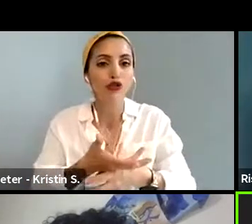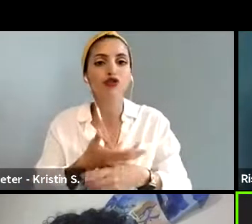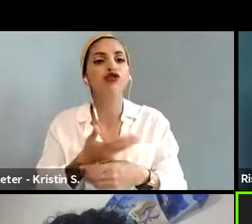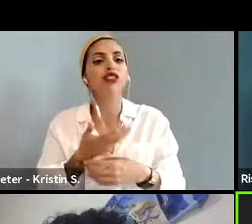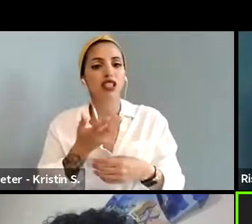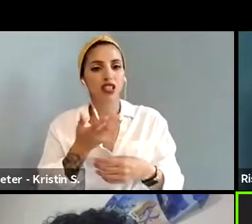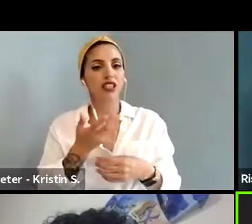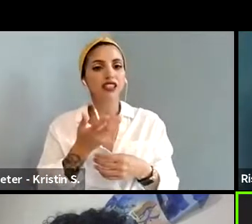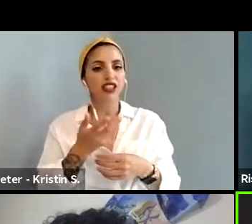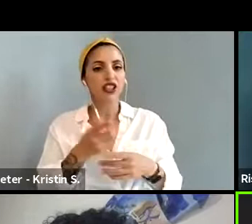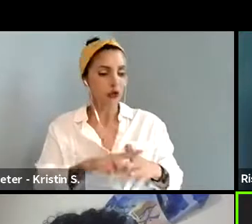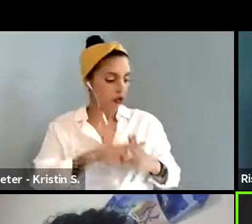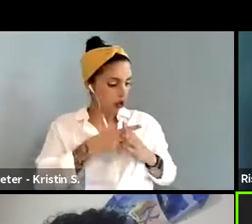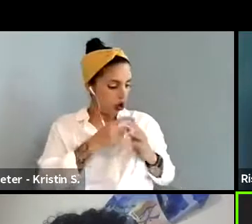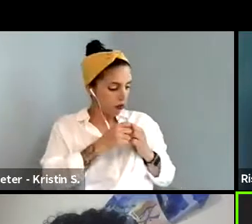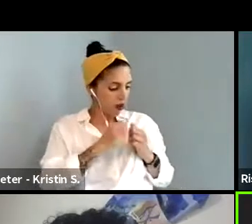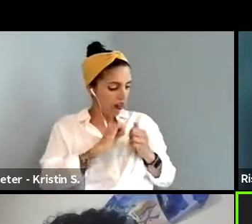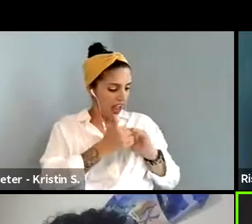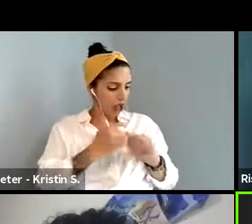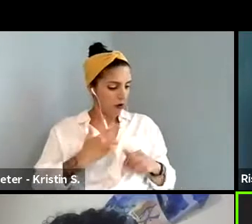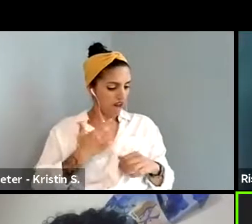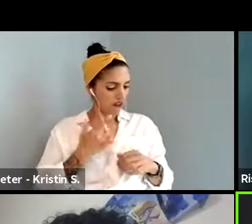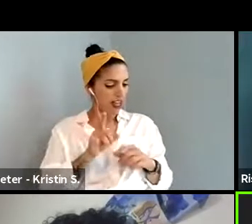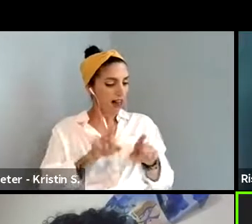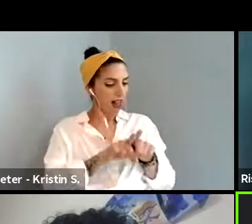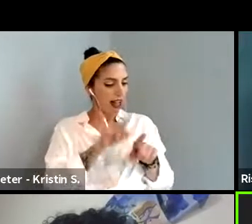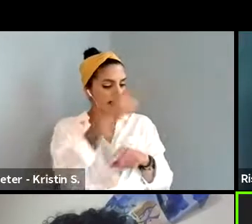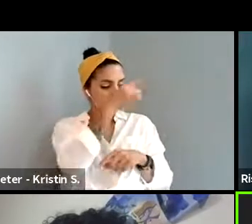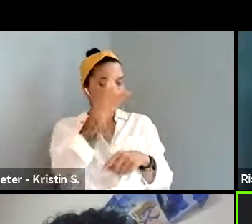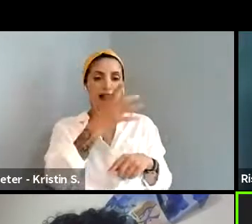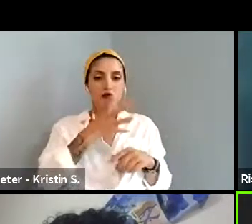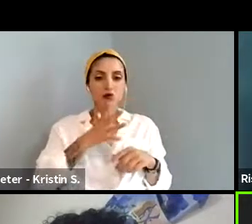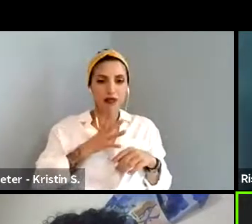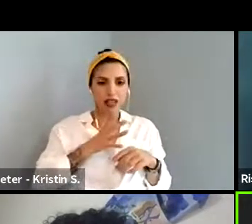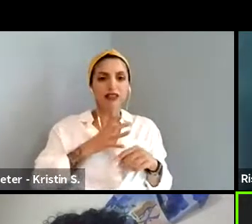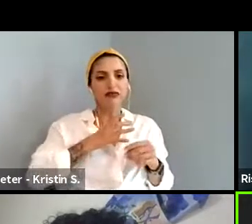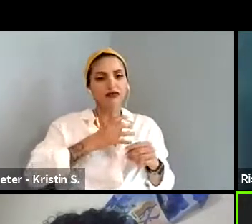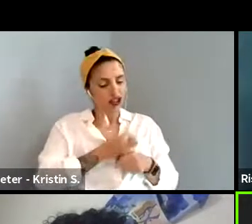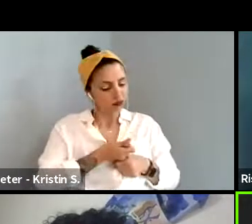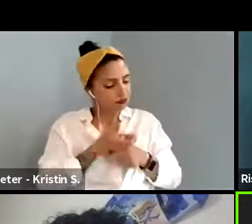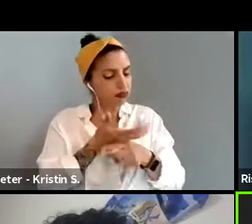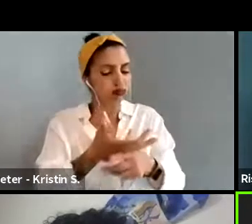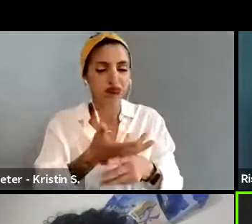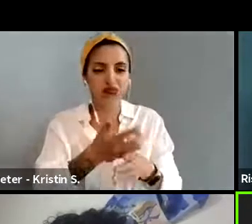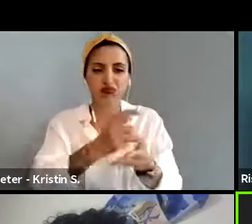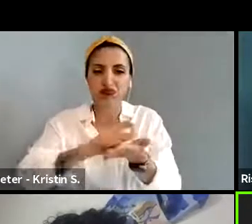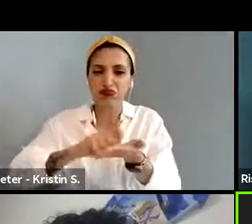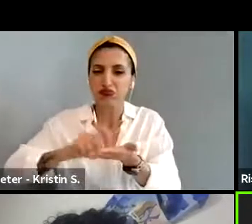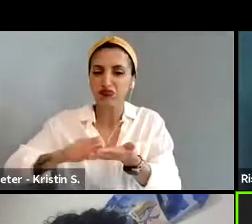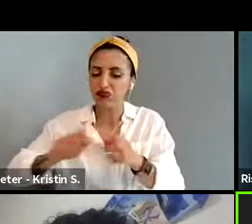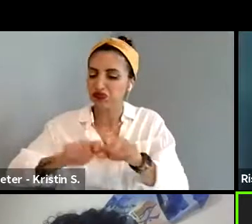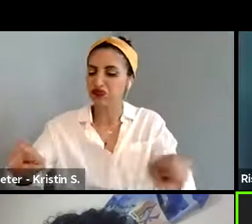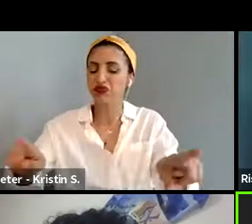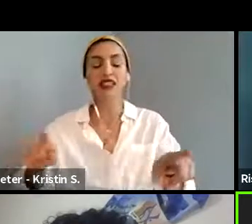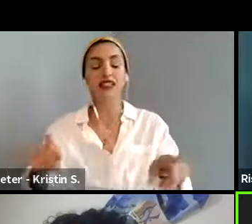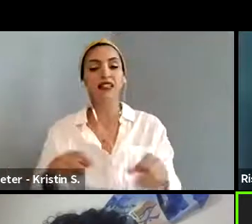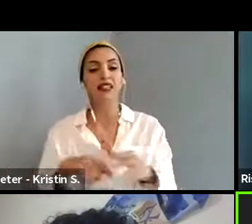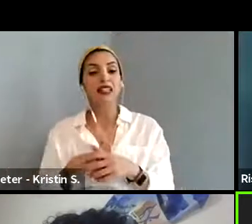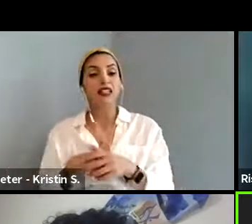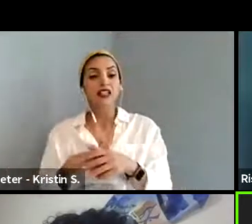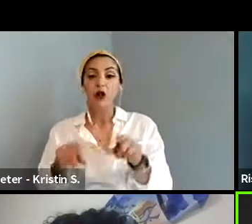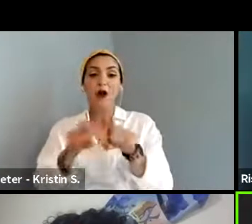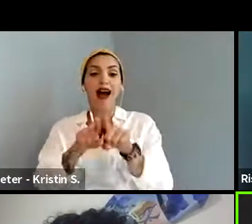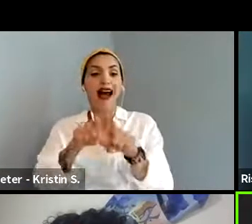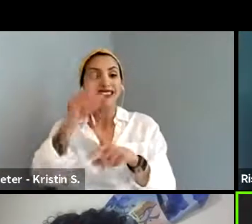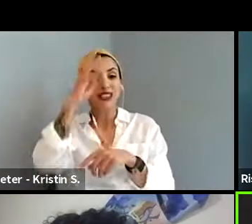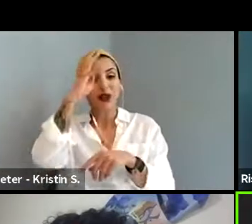from how I felt as a Black woman and that experience. And I just started to just be in it. But as a creative, it